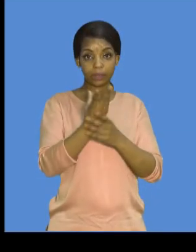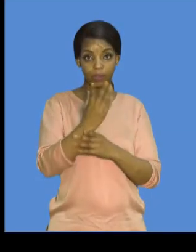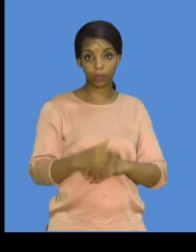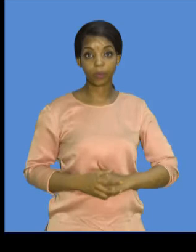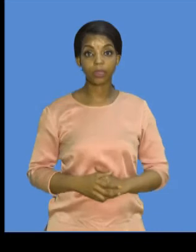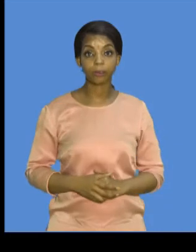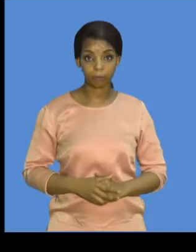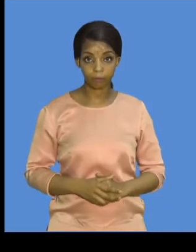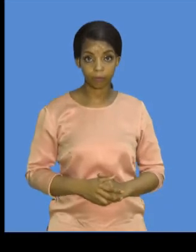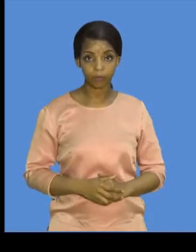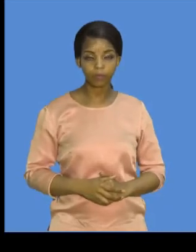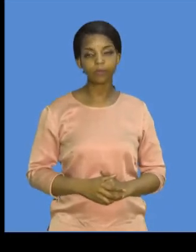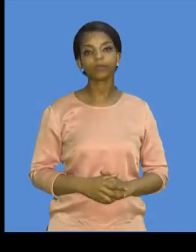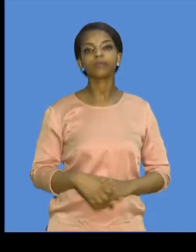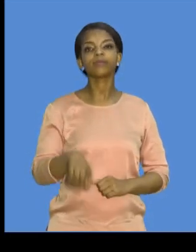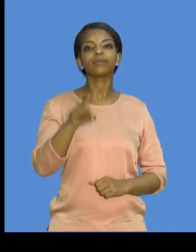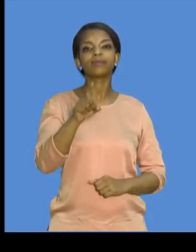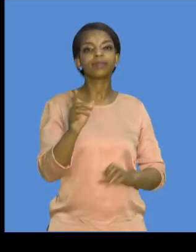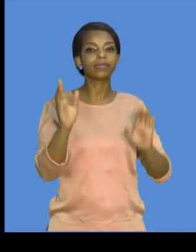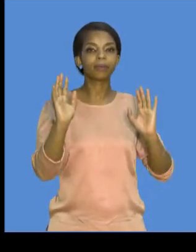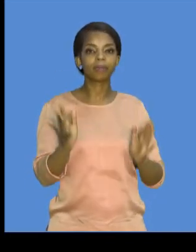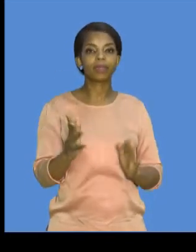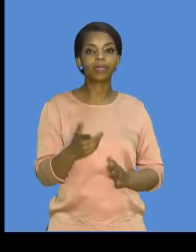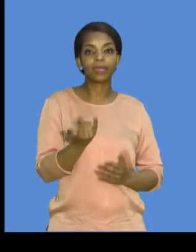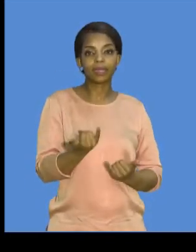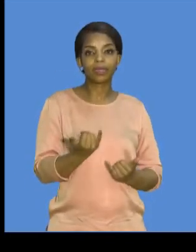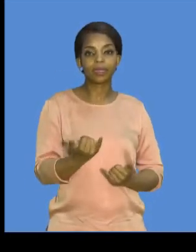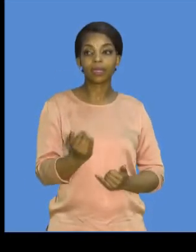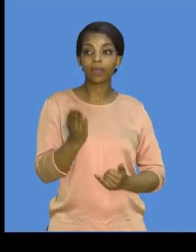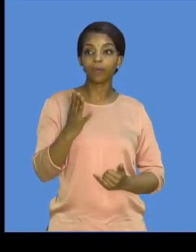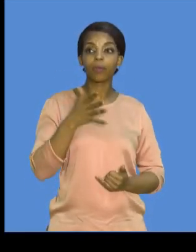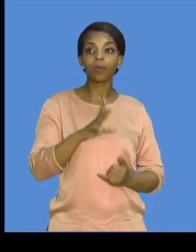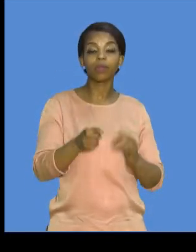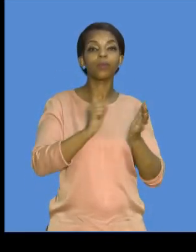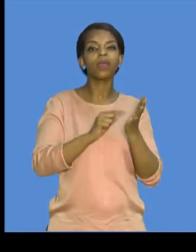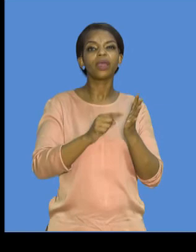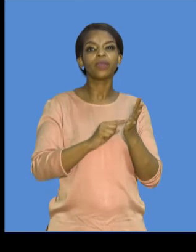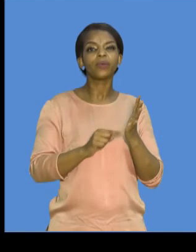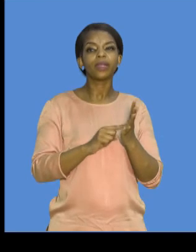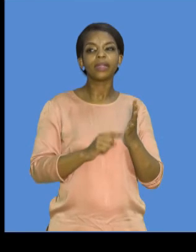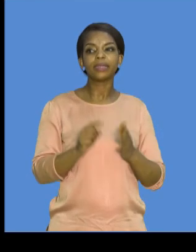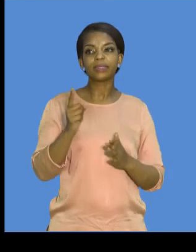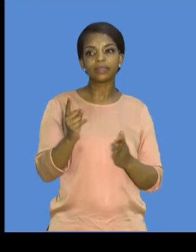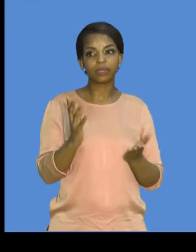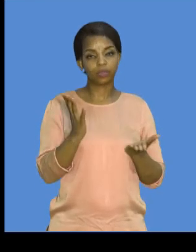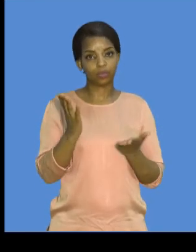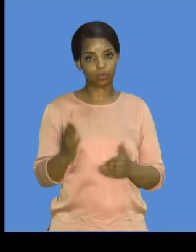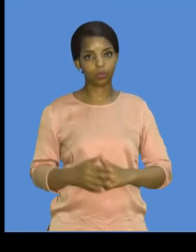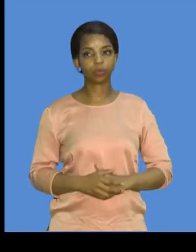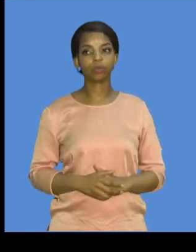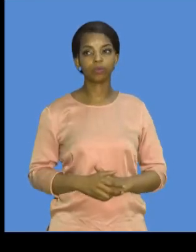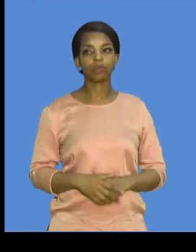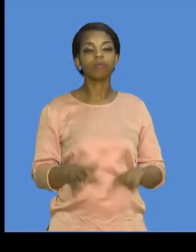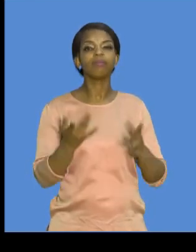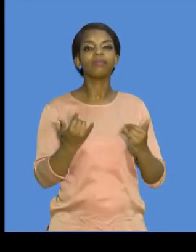So that's all that I have there. So if I wanted to calculate that, this is how I would then calculate it. So our compound